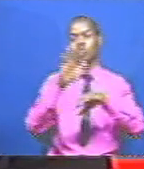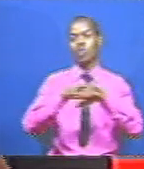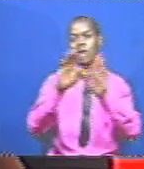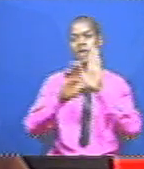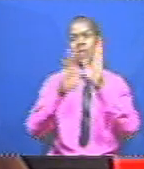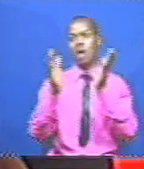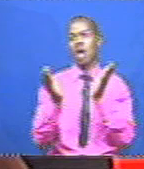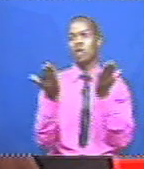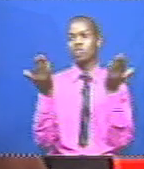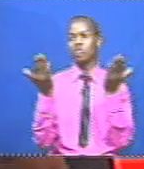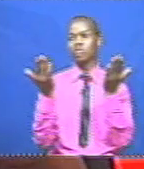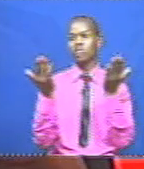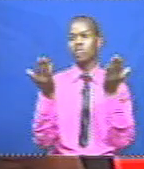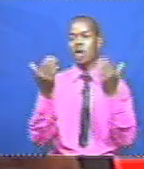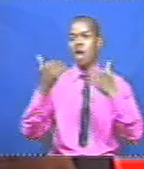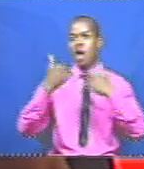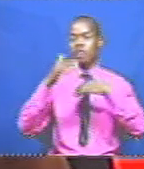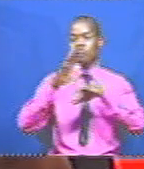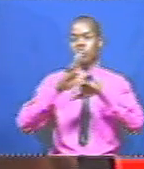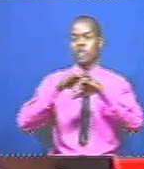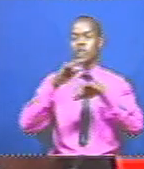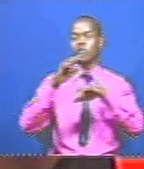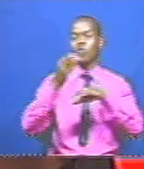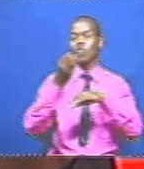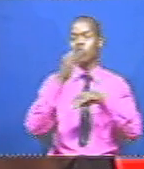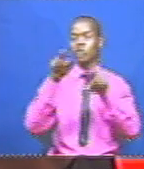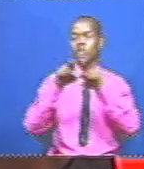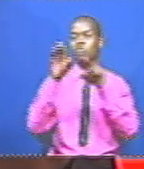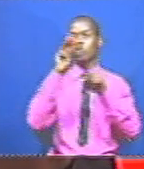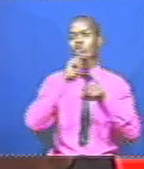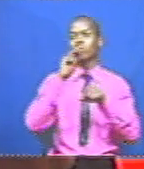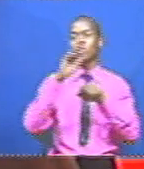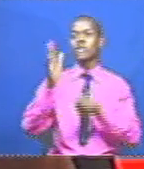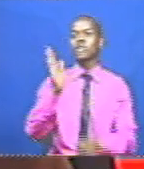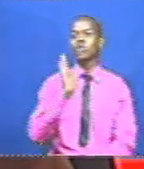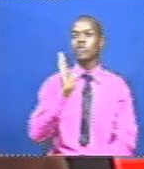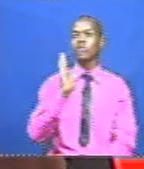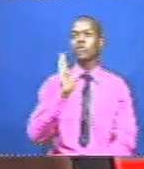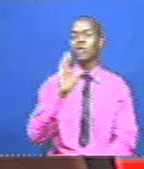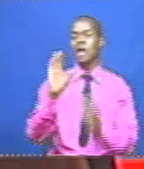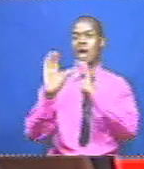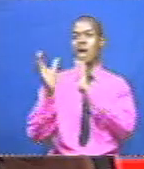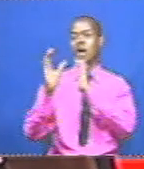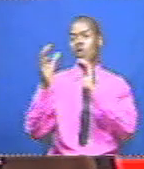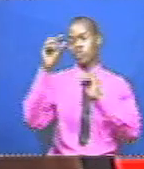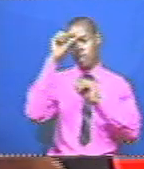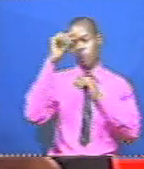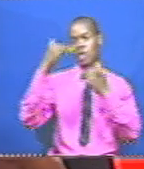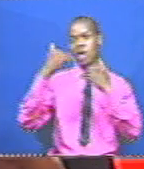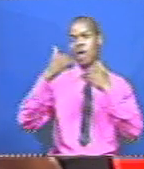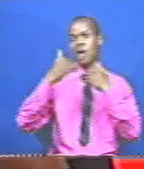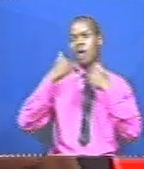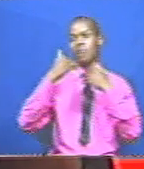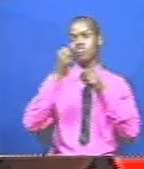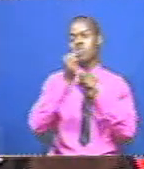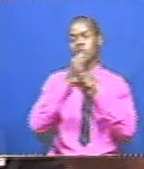how we have put food and nutrition security at the top of the agenda. And the county government has taken it, integrated into